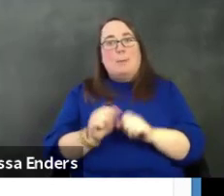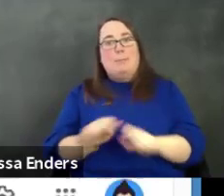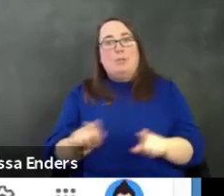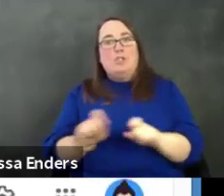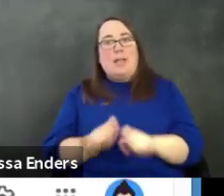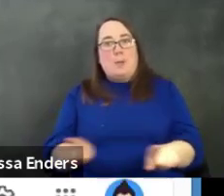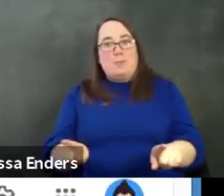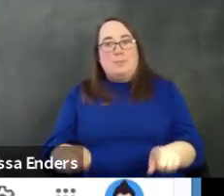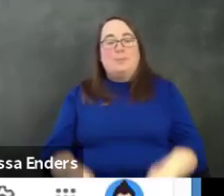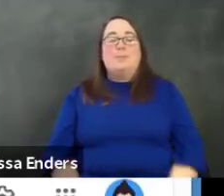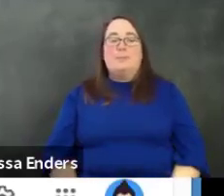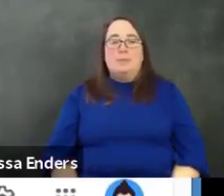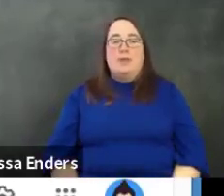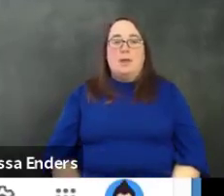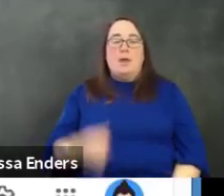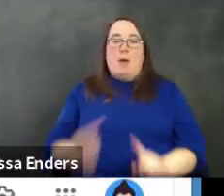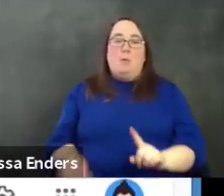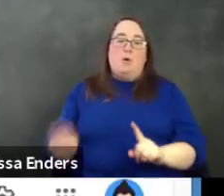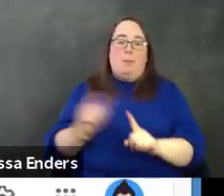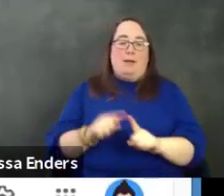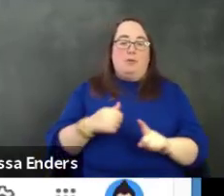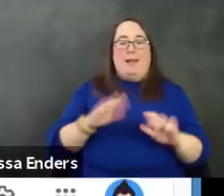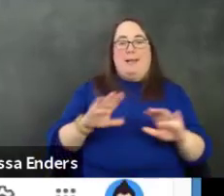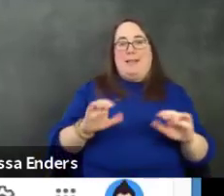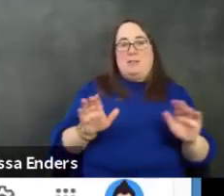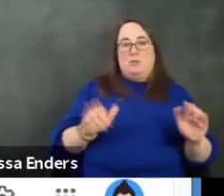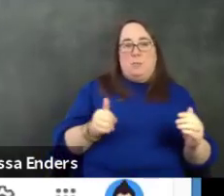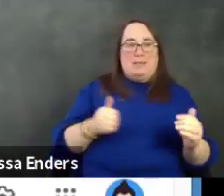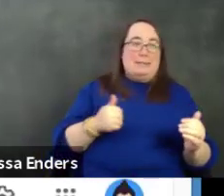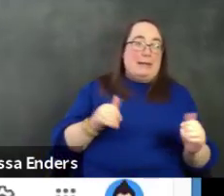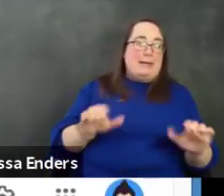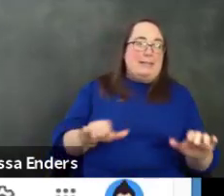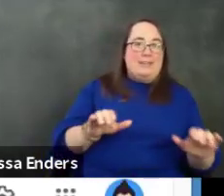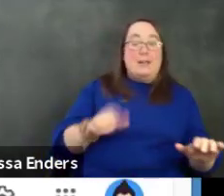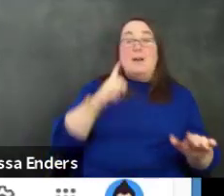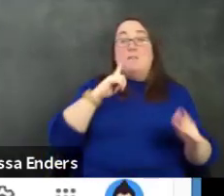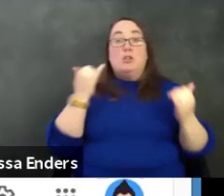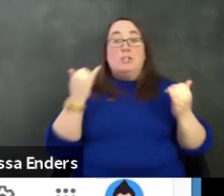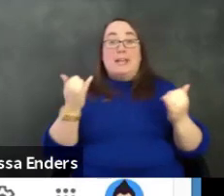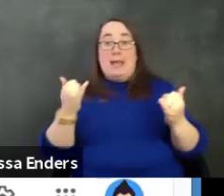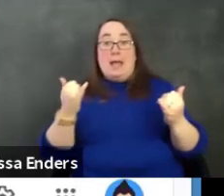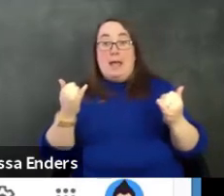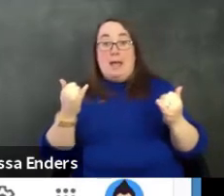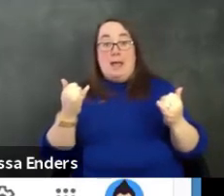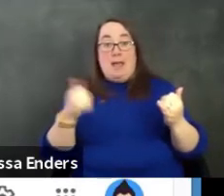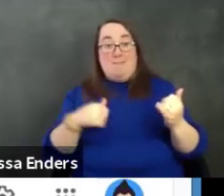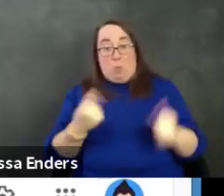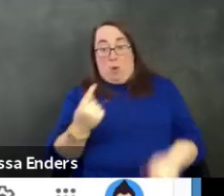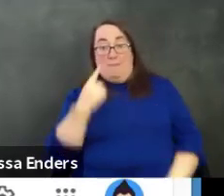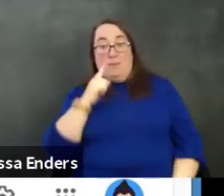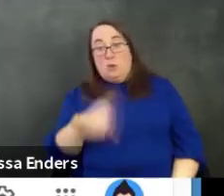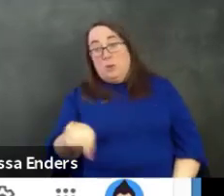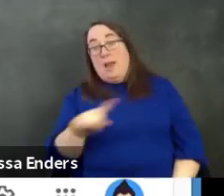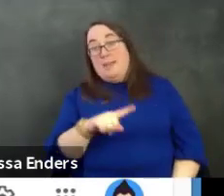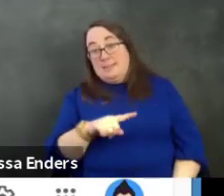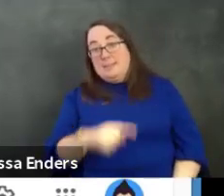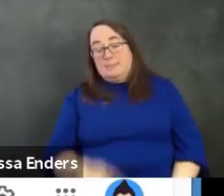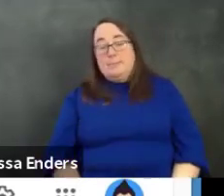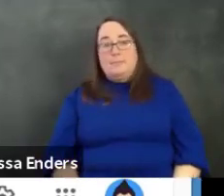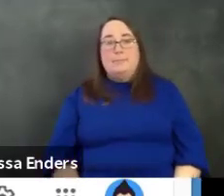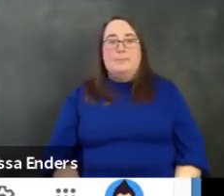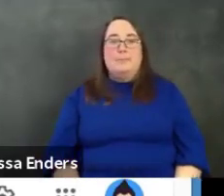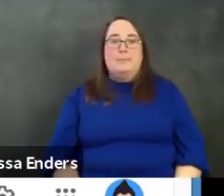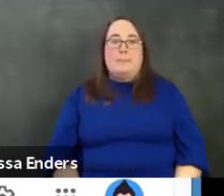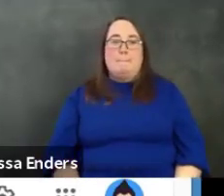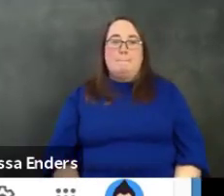to go back to my classroom as an activity. Okay, so for today, I put one in there for you guys. That